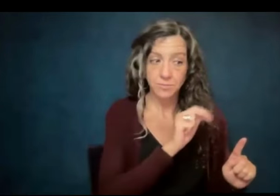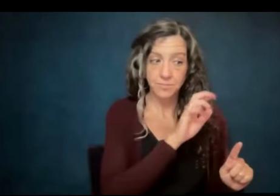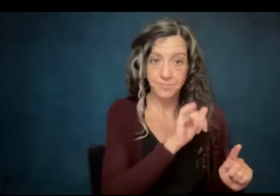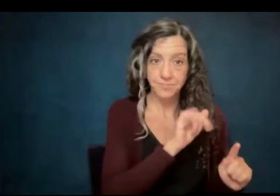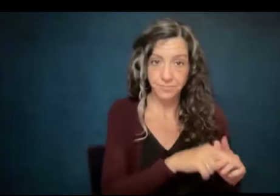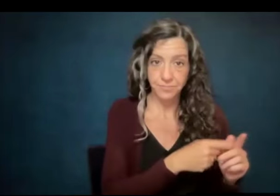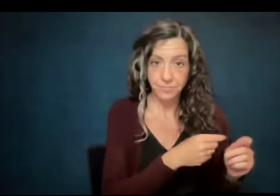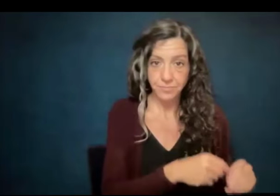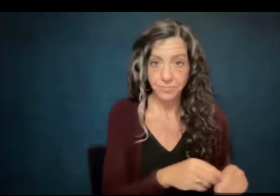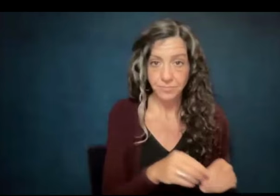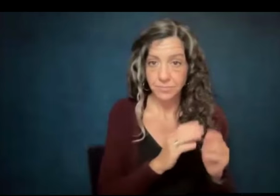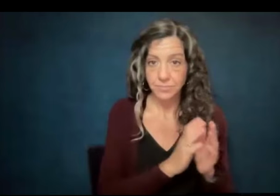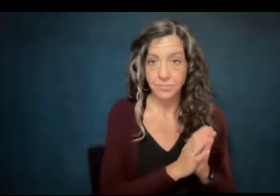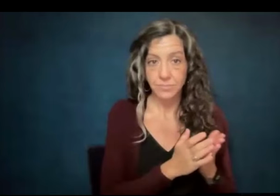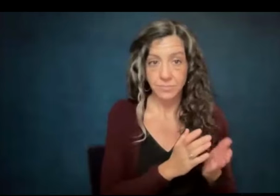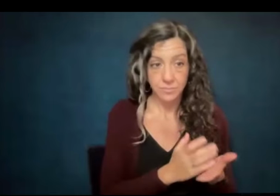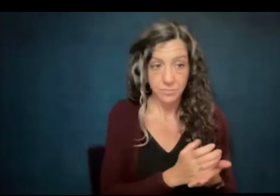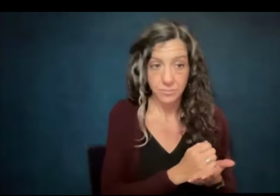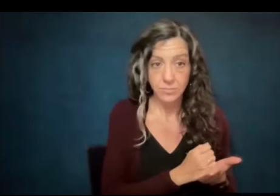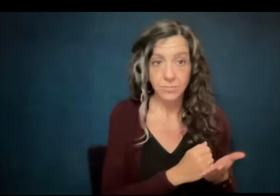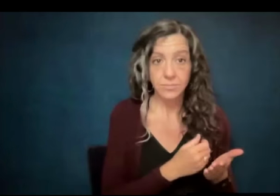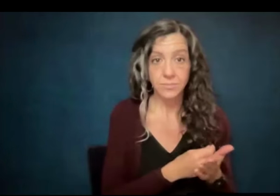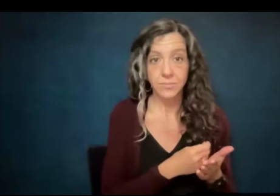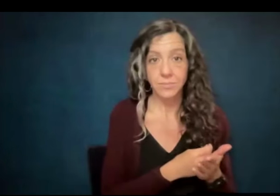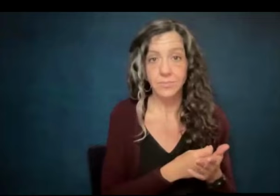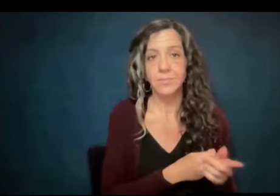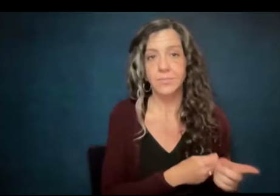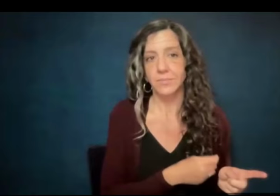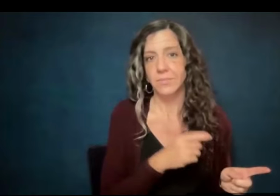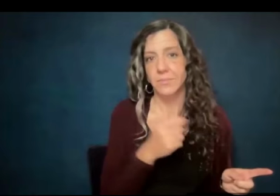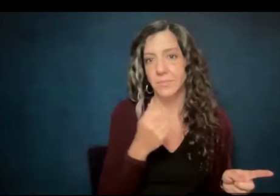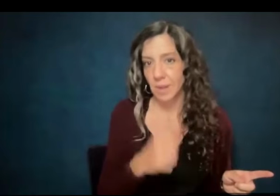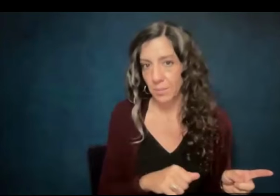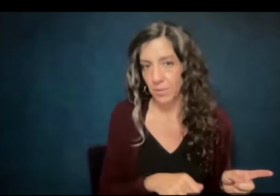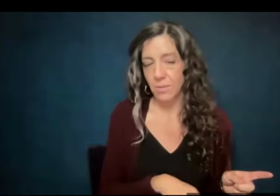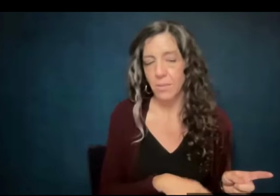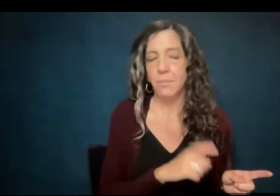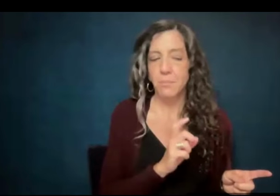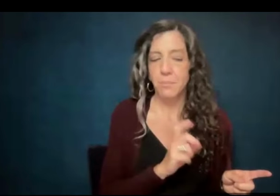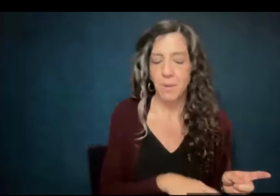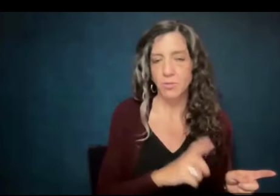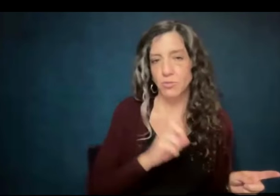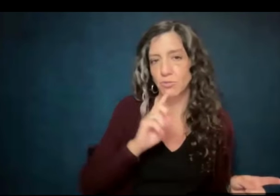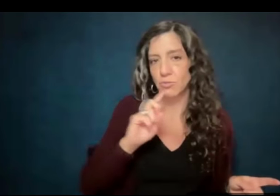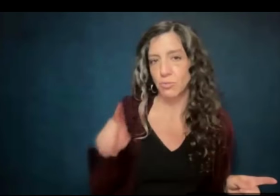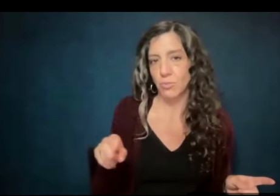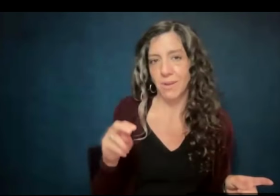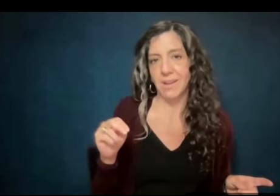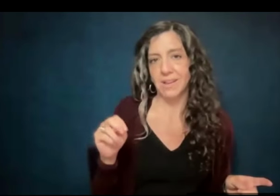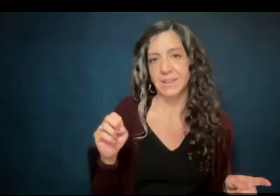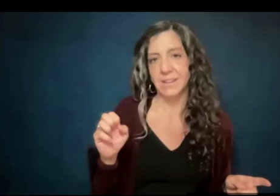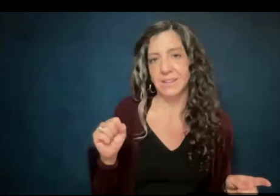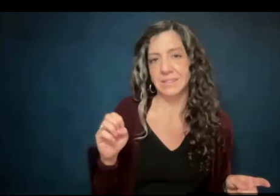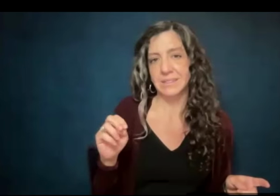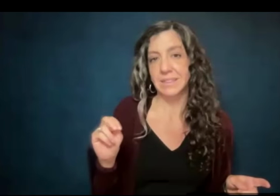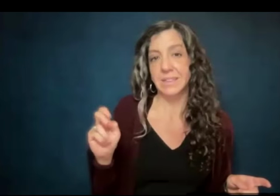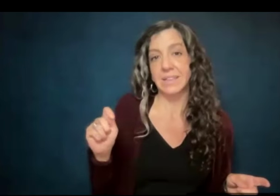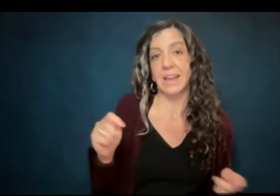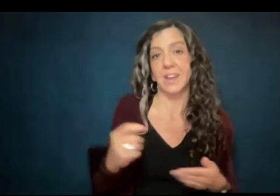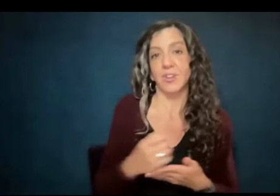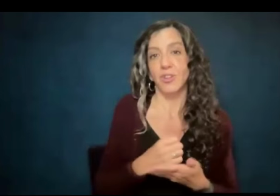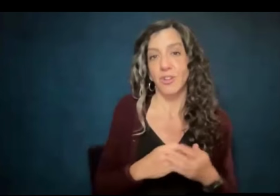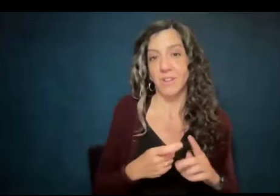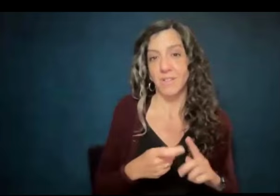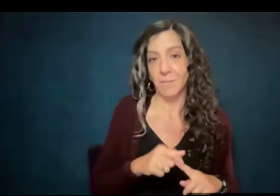books and earning income, please remember that Tracy needs to report that net earnings from self-employment